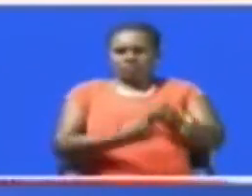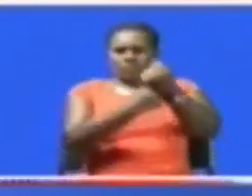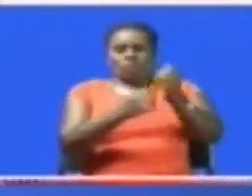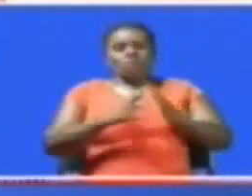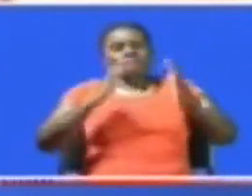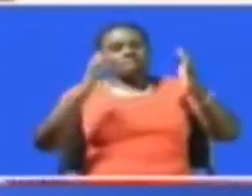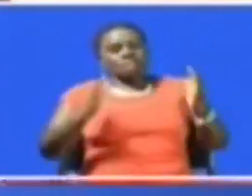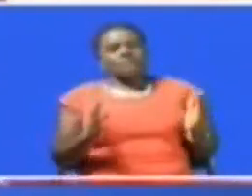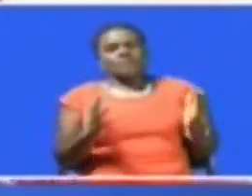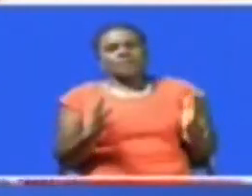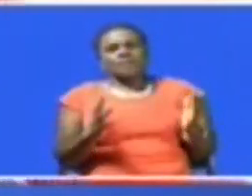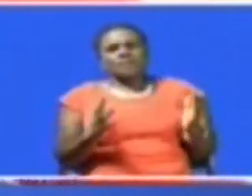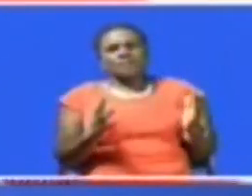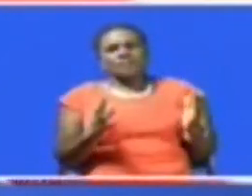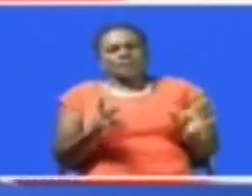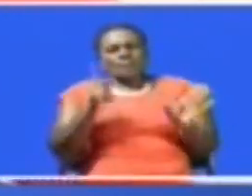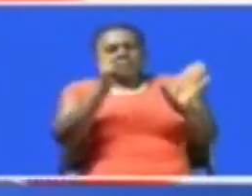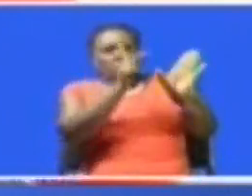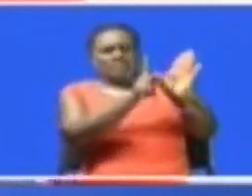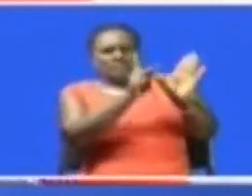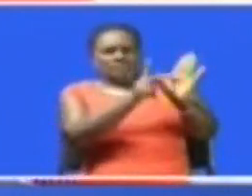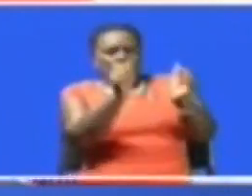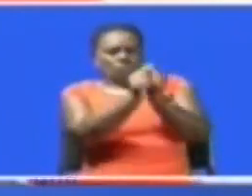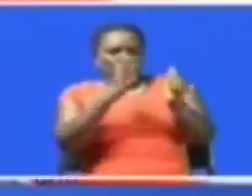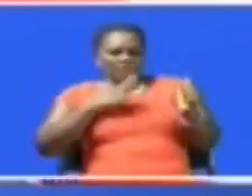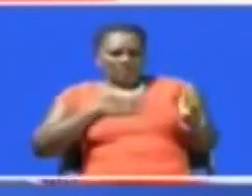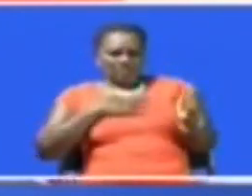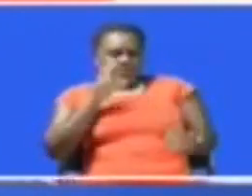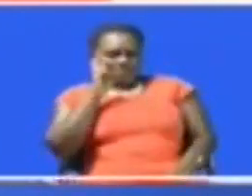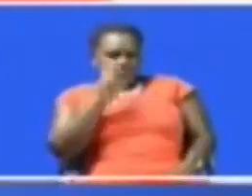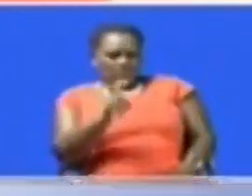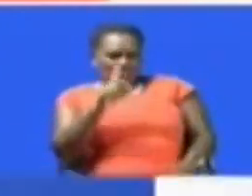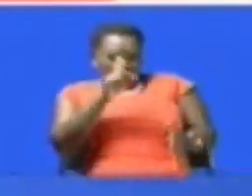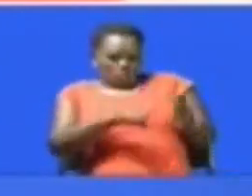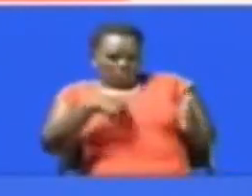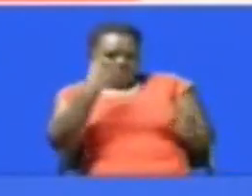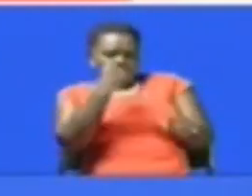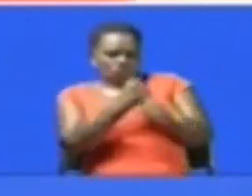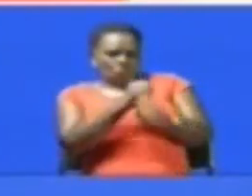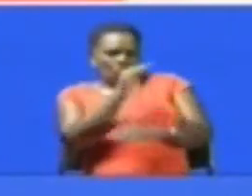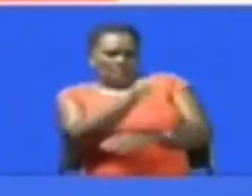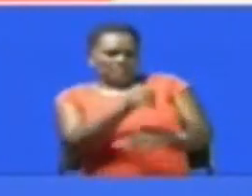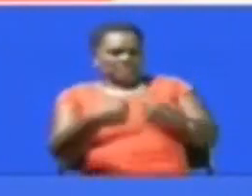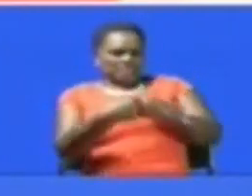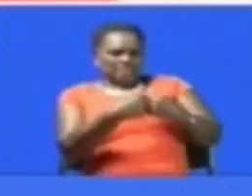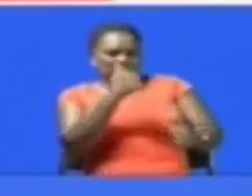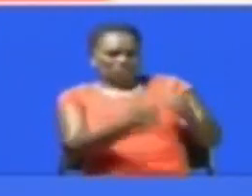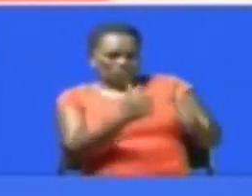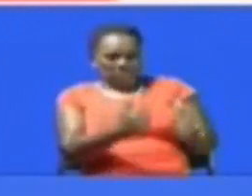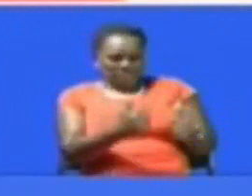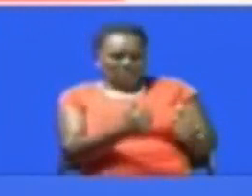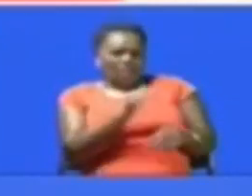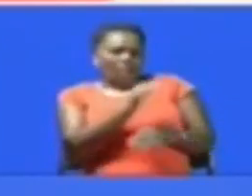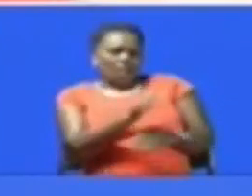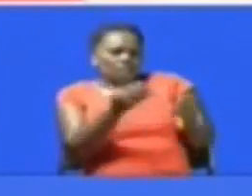a big hand, and to participate with us and to see what we do. And to ask, what are your challenges? And